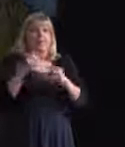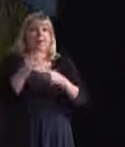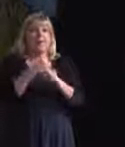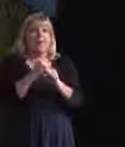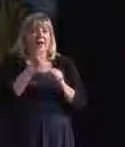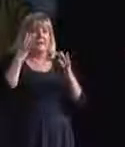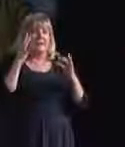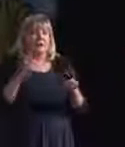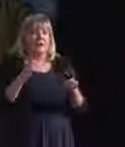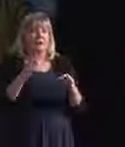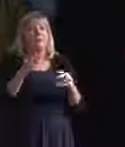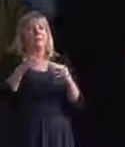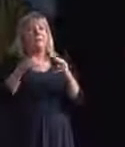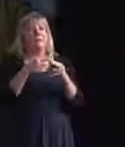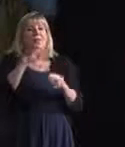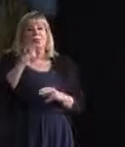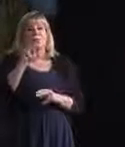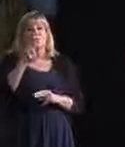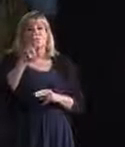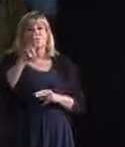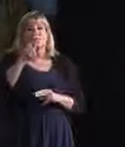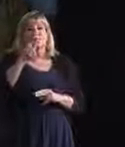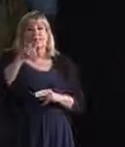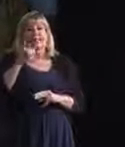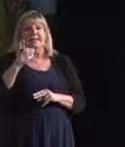contacts about Trujillo's crime.